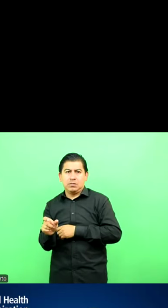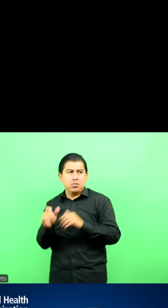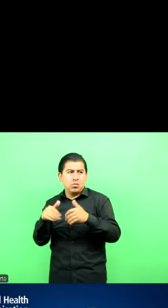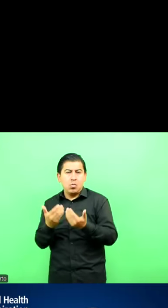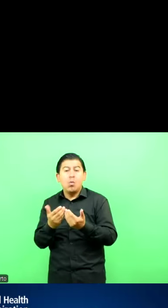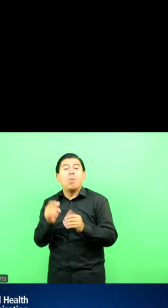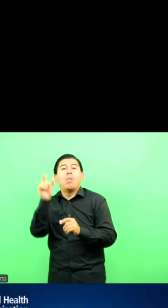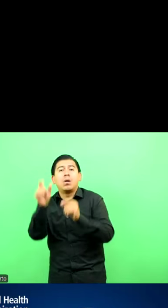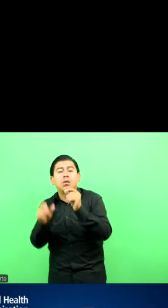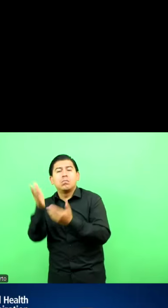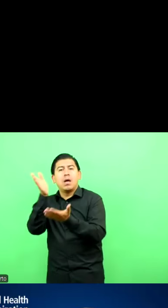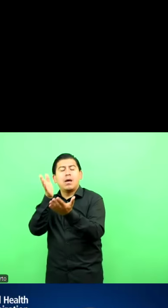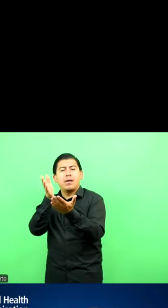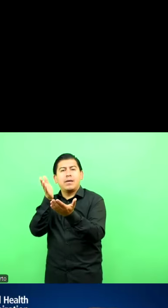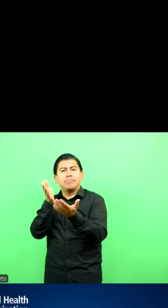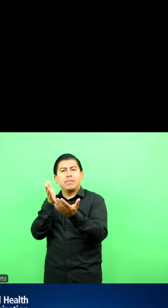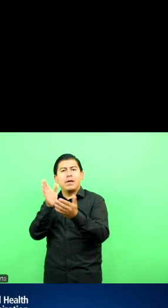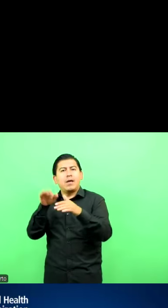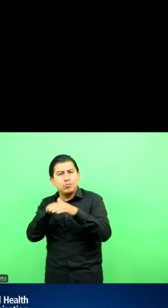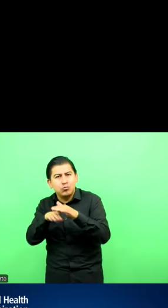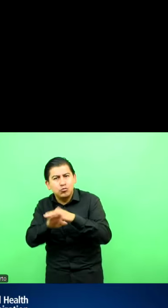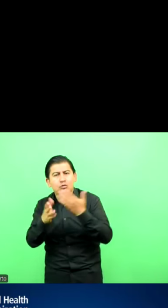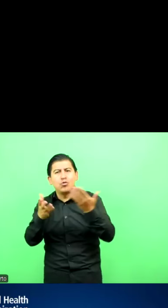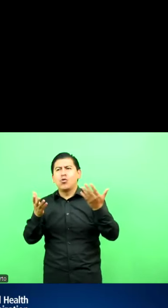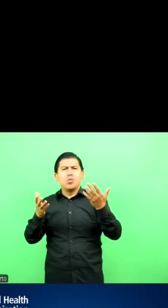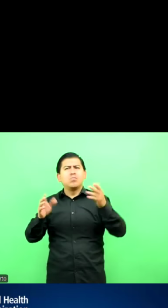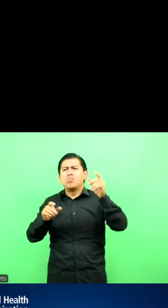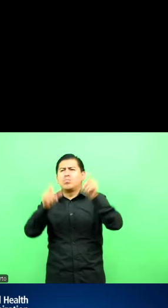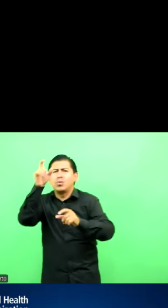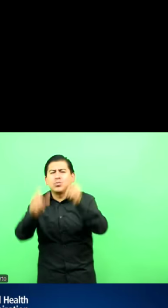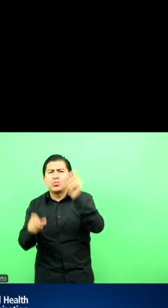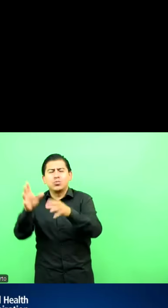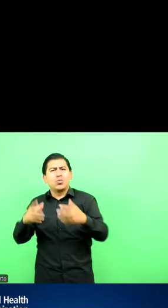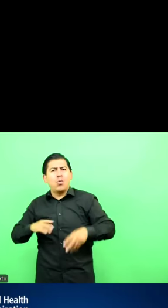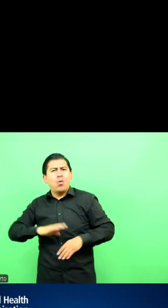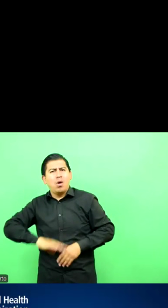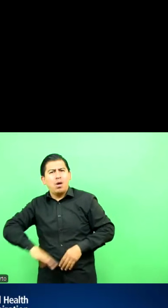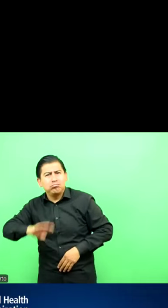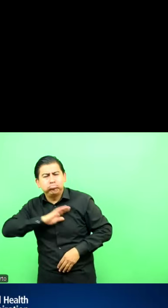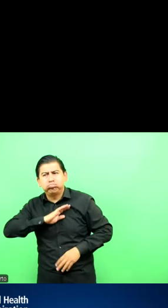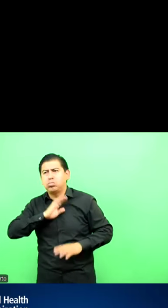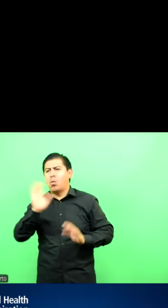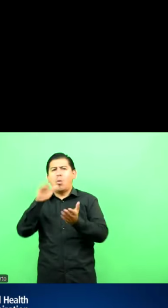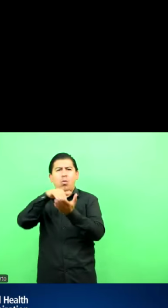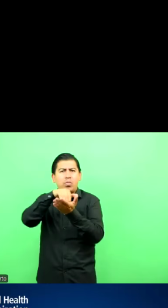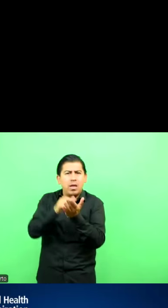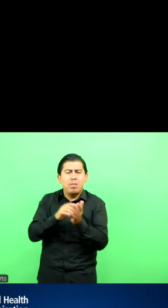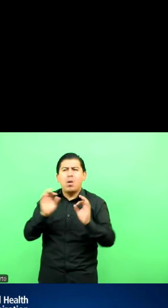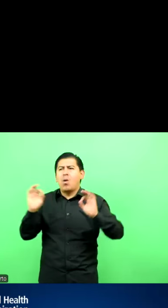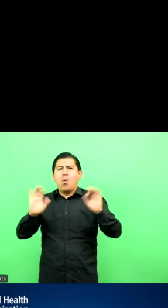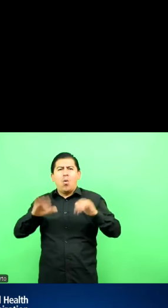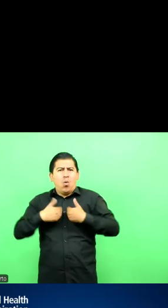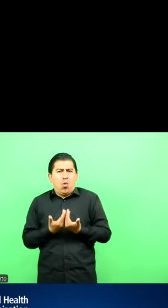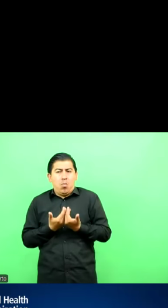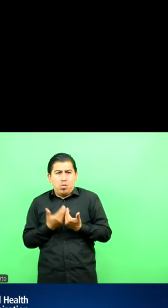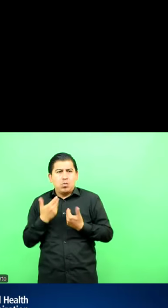background, location, or vulnerability. Vulnerability is a word that we use in the international